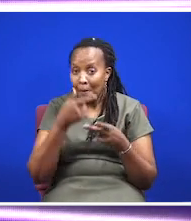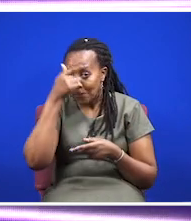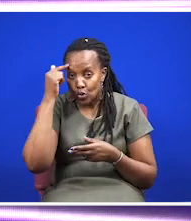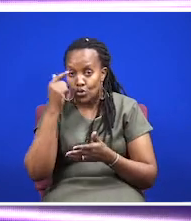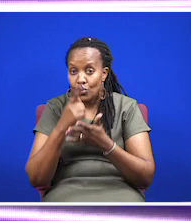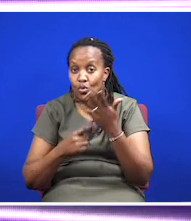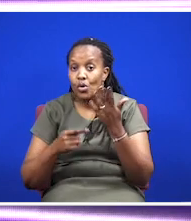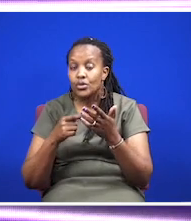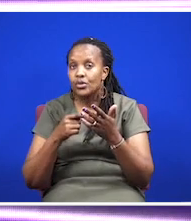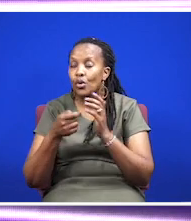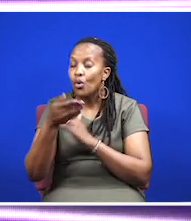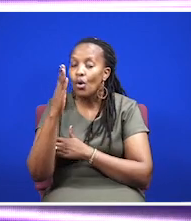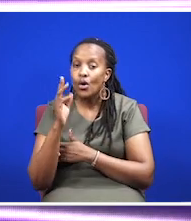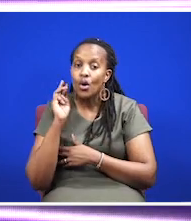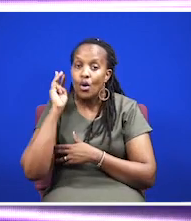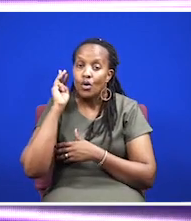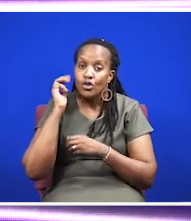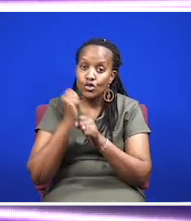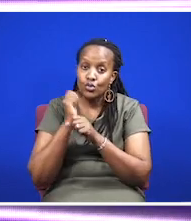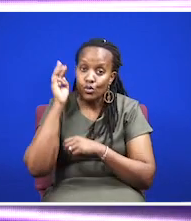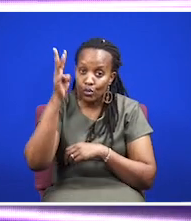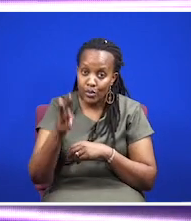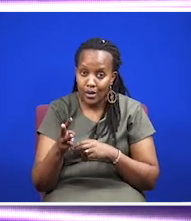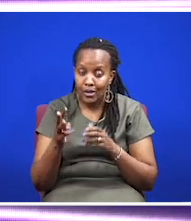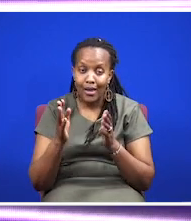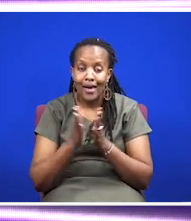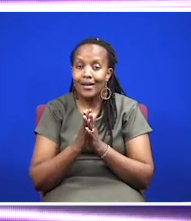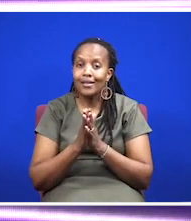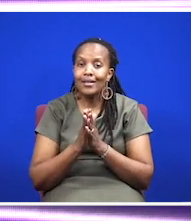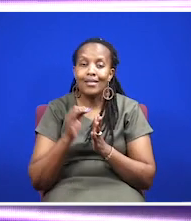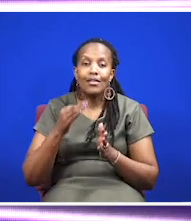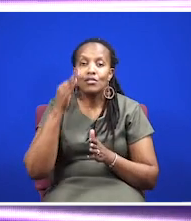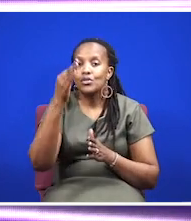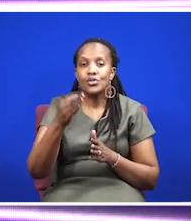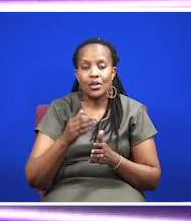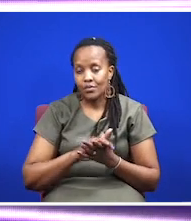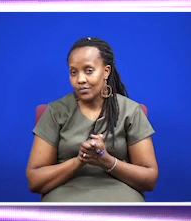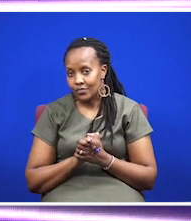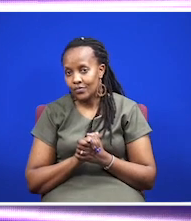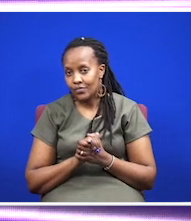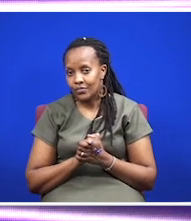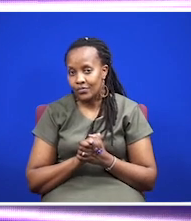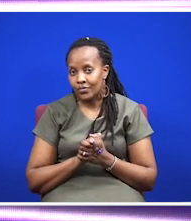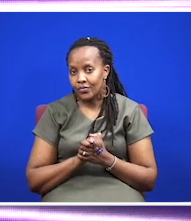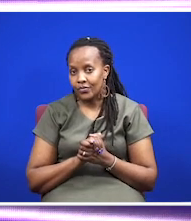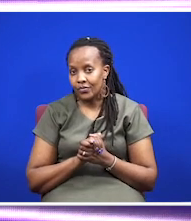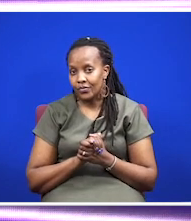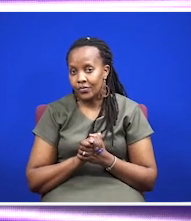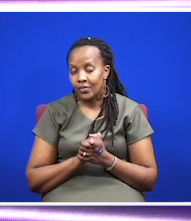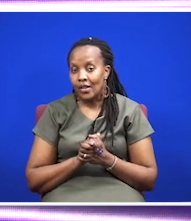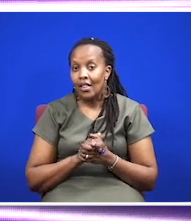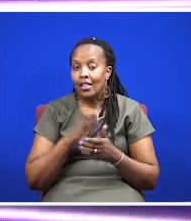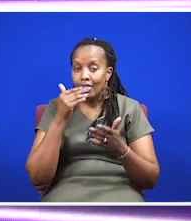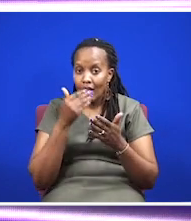doing currently and will do in the future. We can thank him for what he has done and what he is doing and what he will